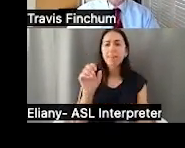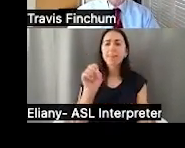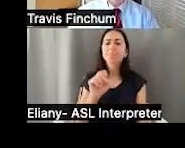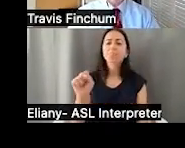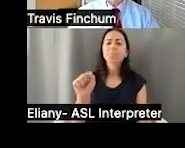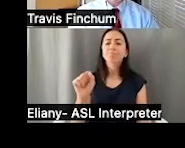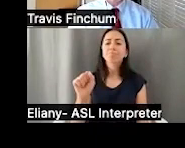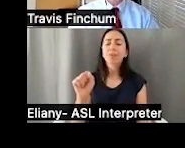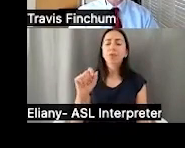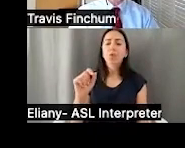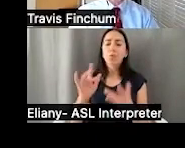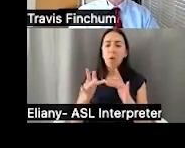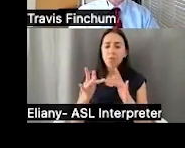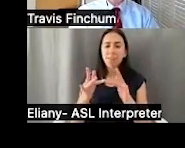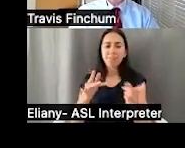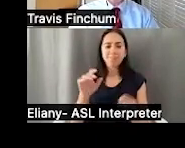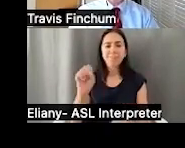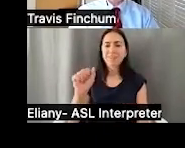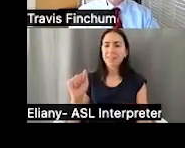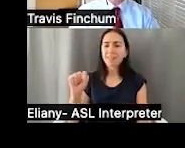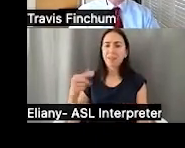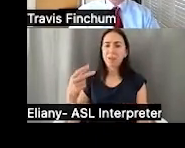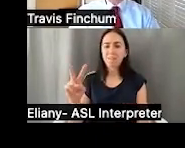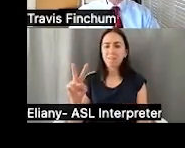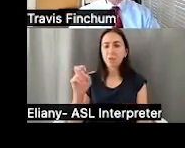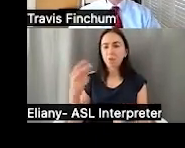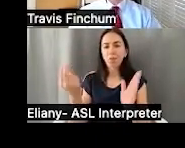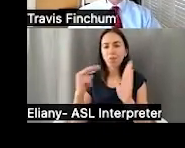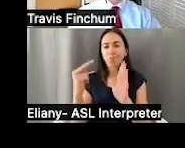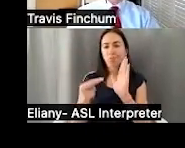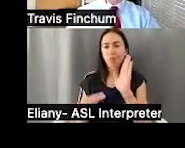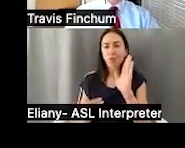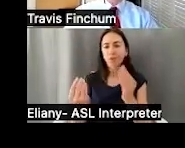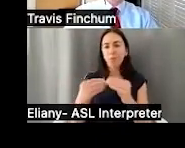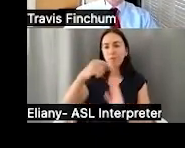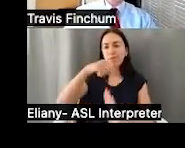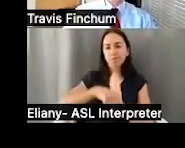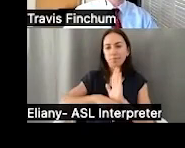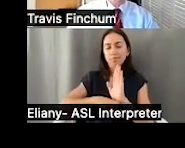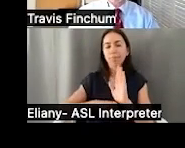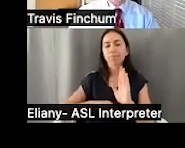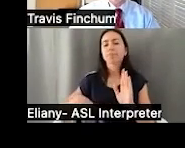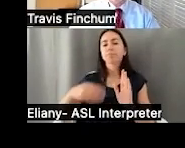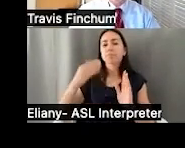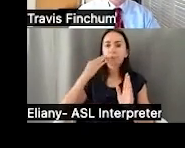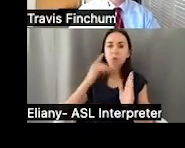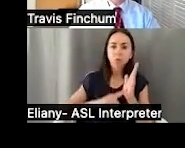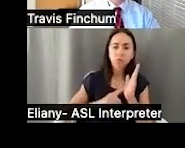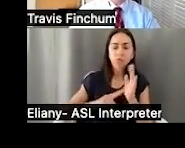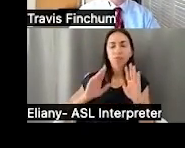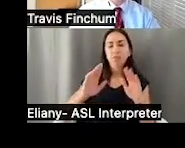website, which I've got on here, which is ssa.gov, you can read all kinds of information if you know to search for